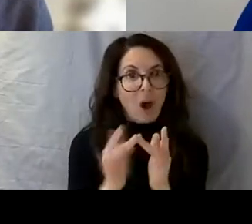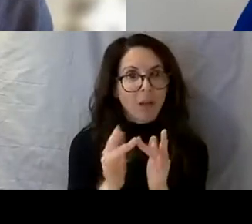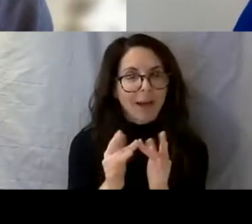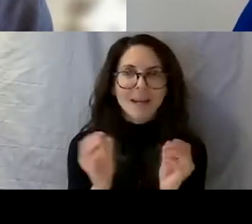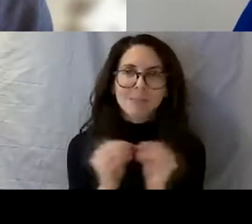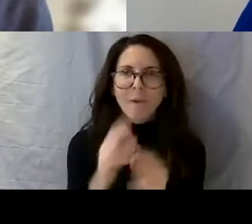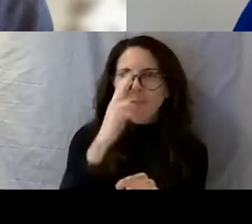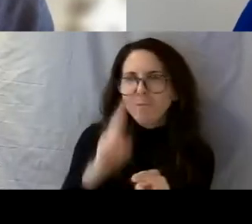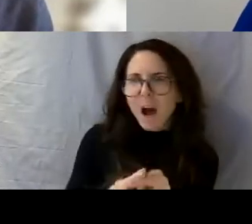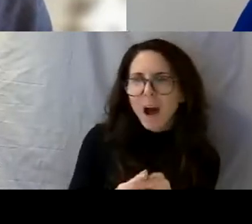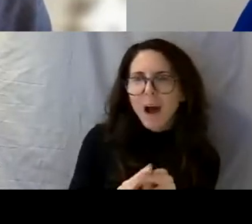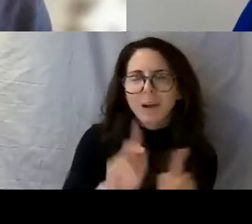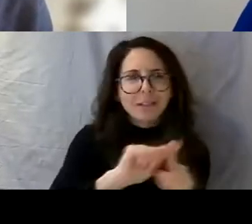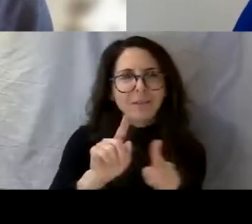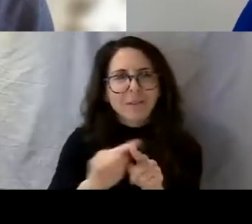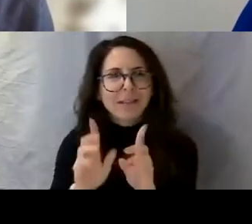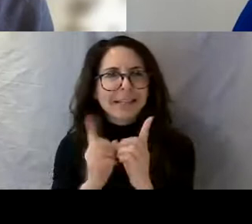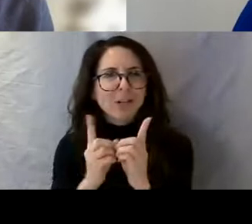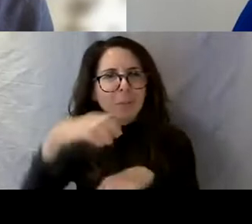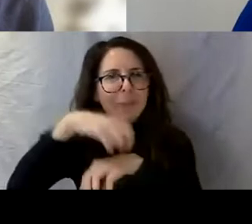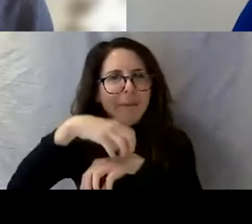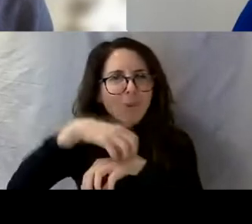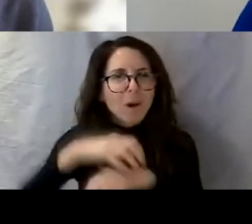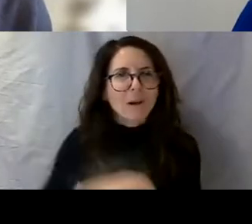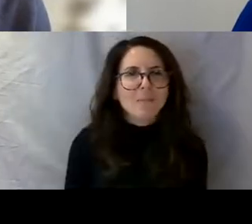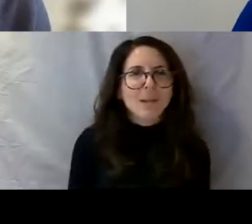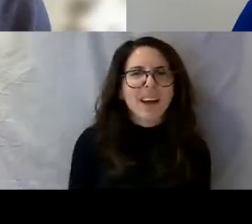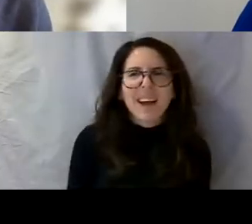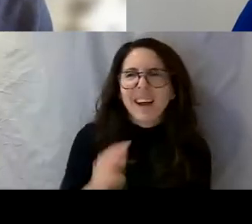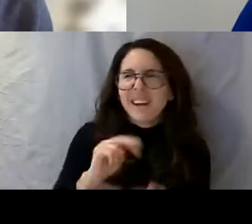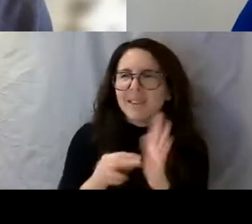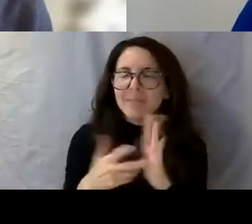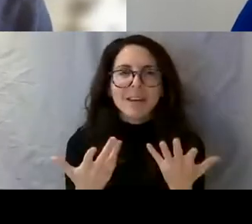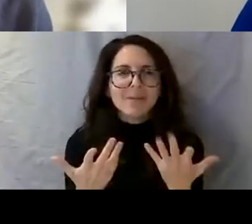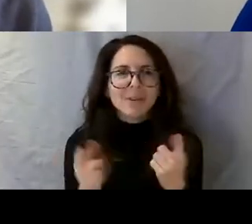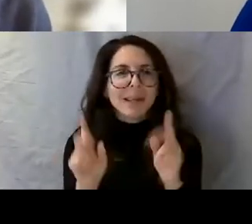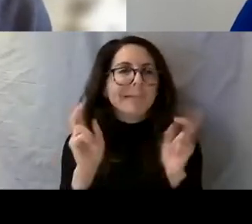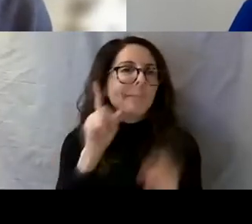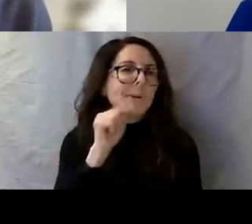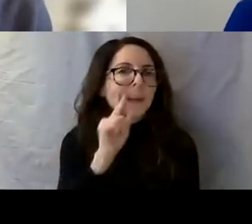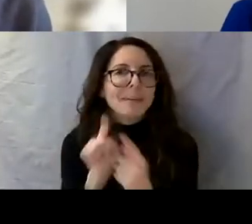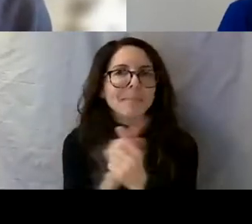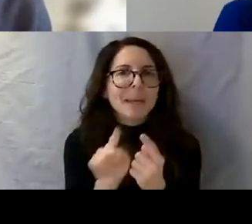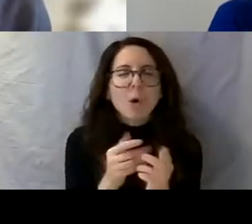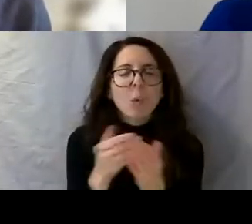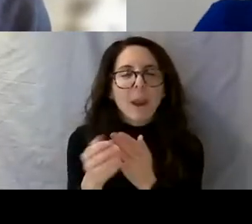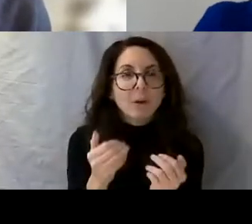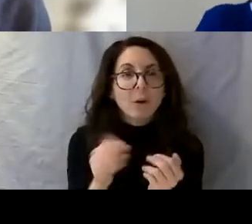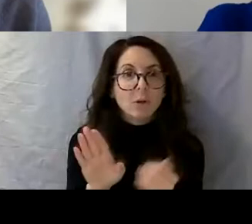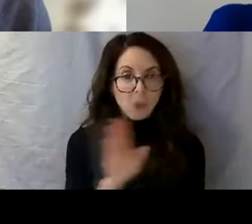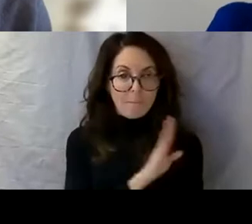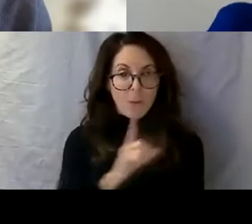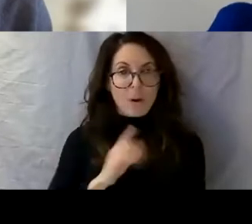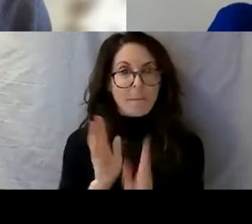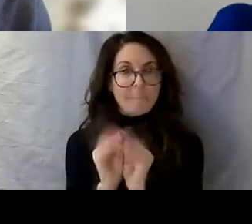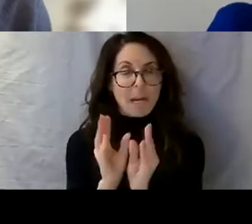use different digital platforms so that we're like little 8-bit characters running around meeting each other, but anything so that those board meetings can be like